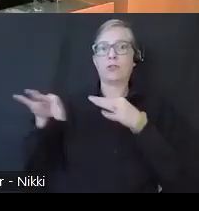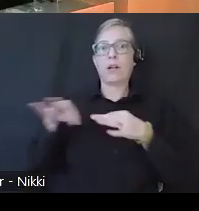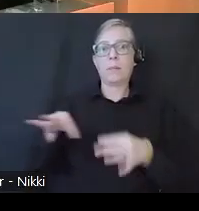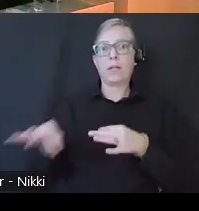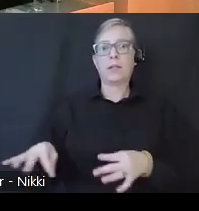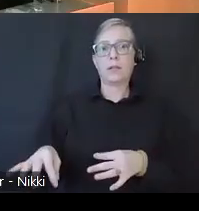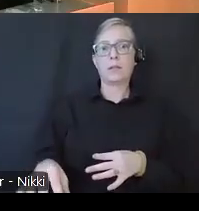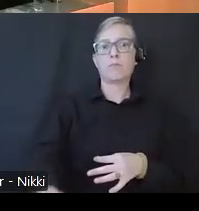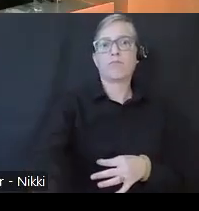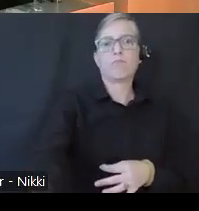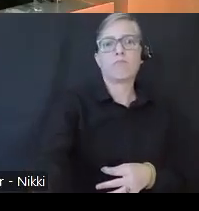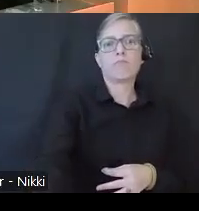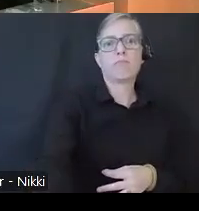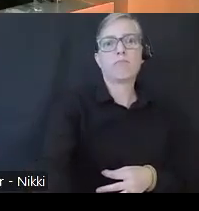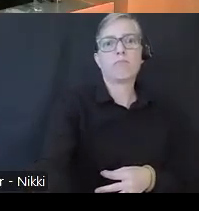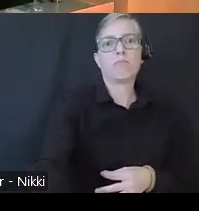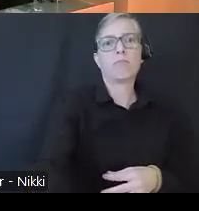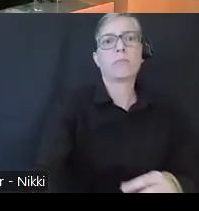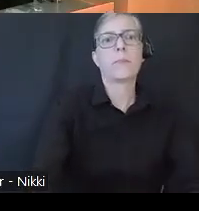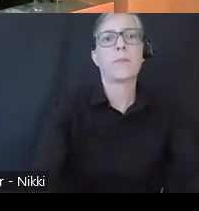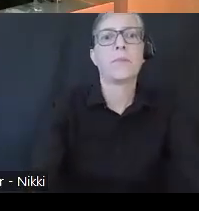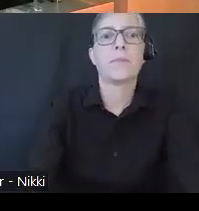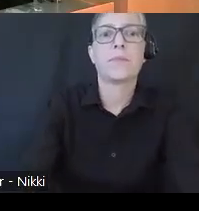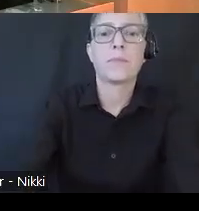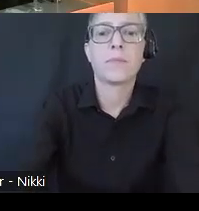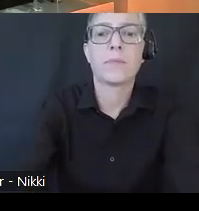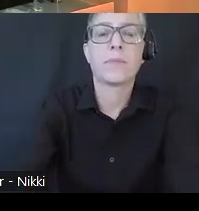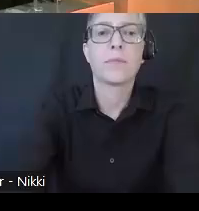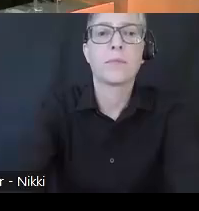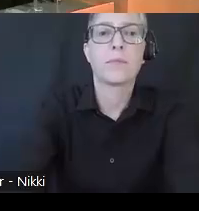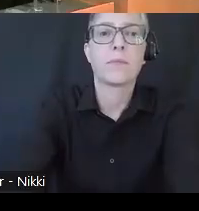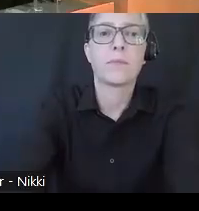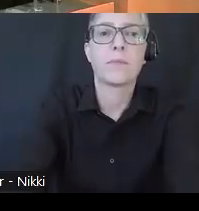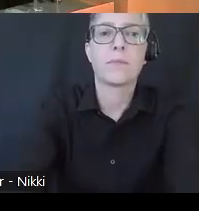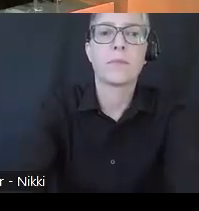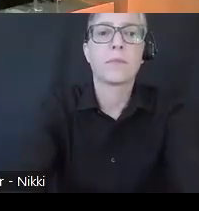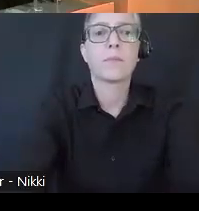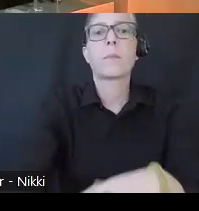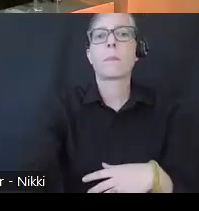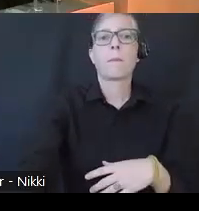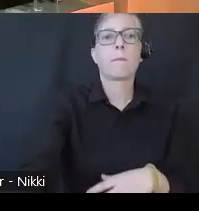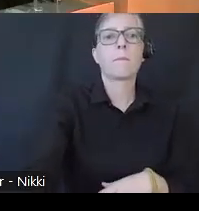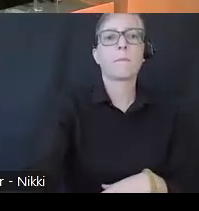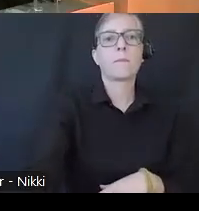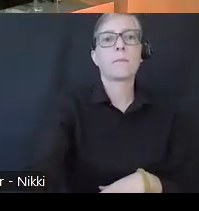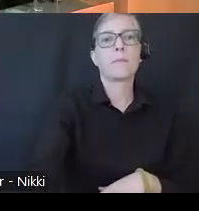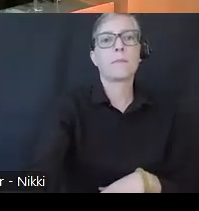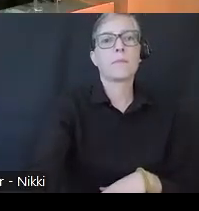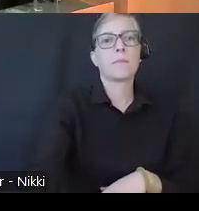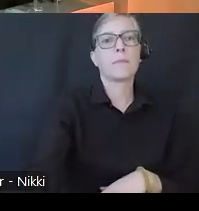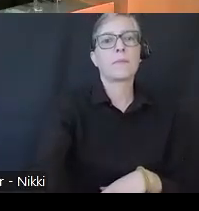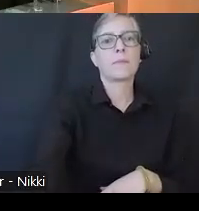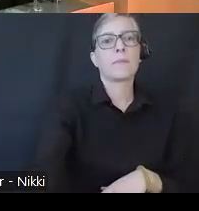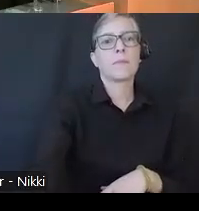experiences, it sometimes has that flavor. And you may know dissociation is very